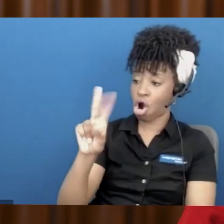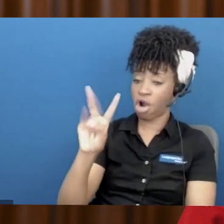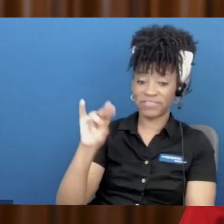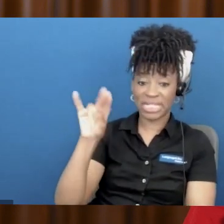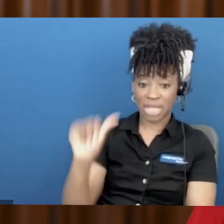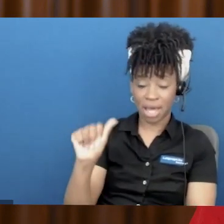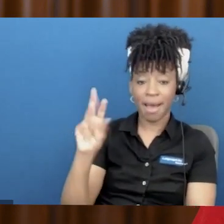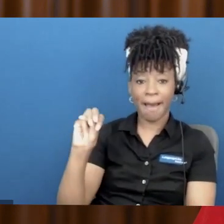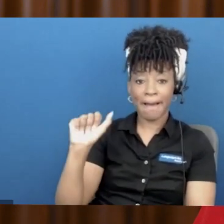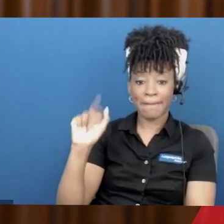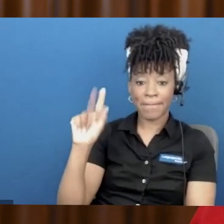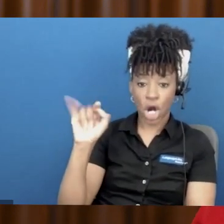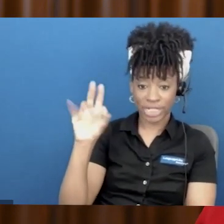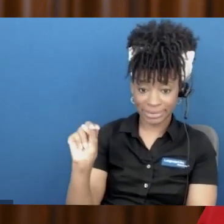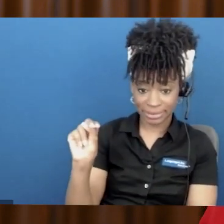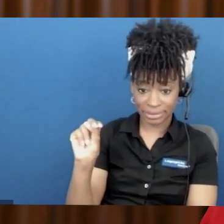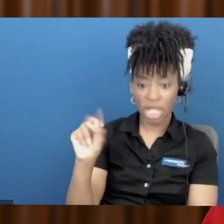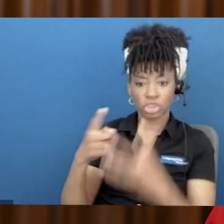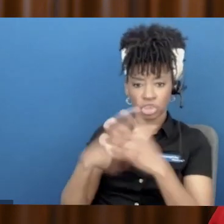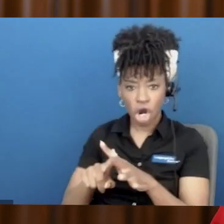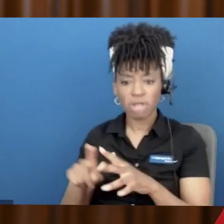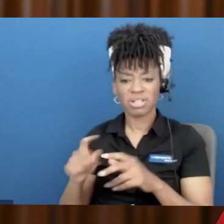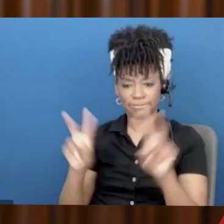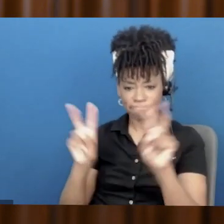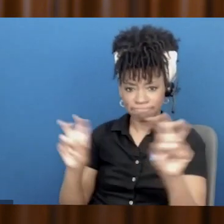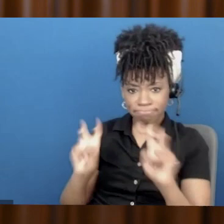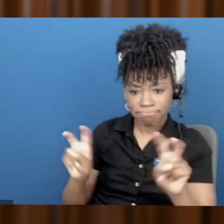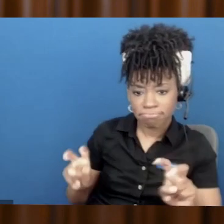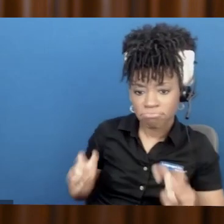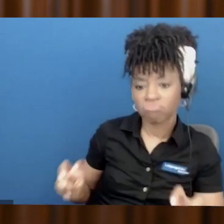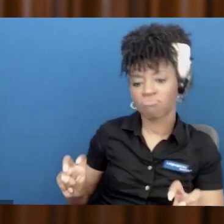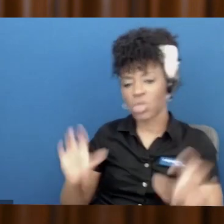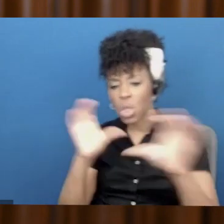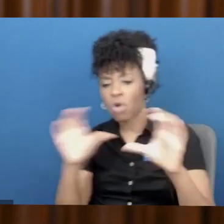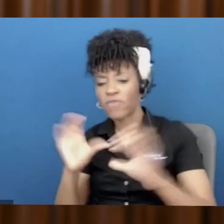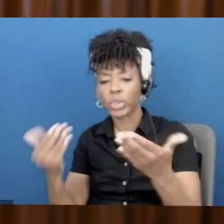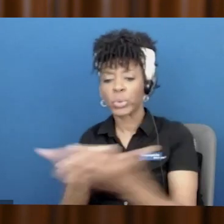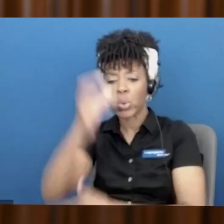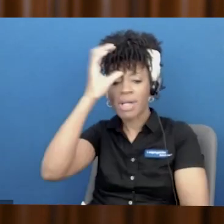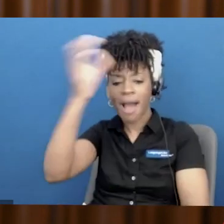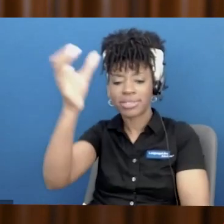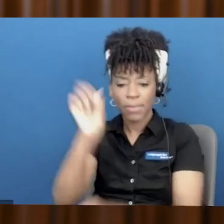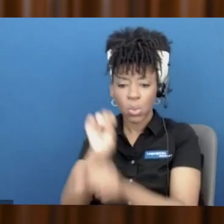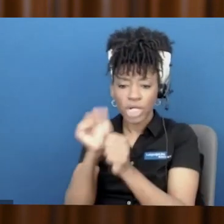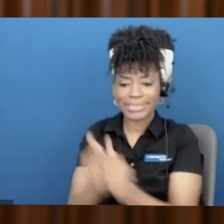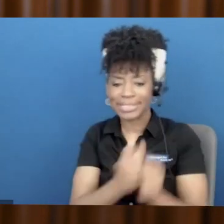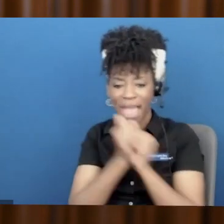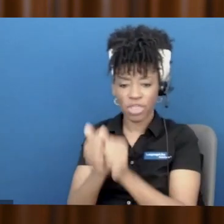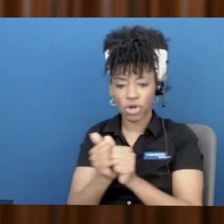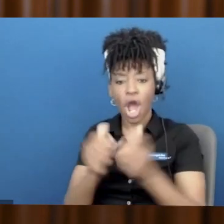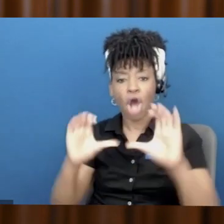began researching it last year. Now, a group of alders and county board supervisors are working together to advance